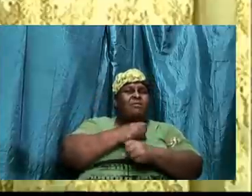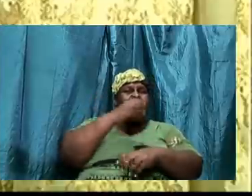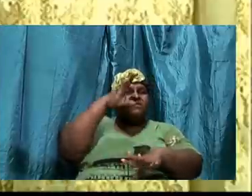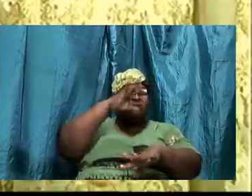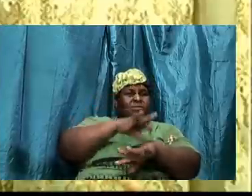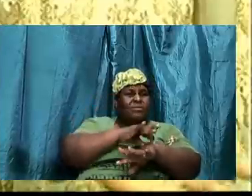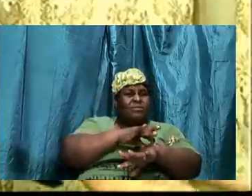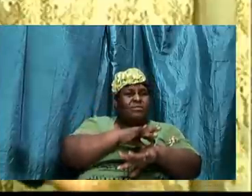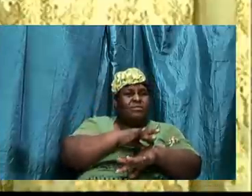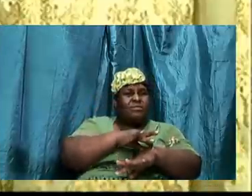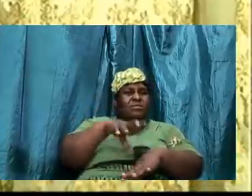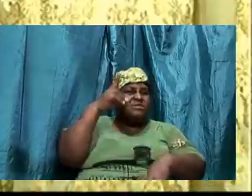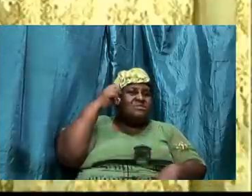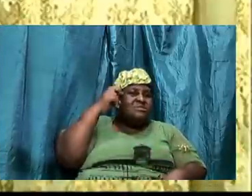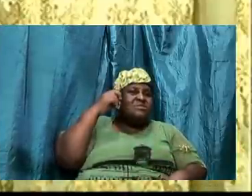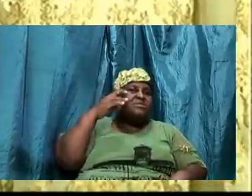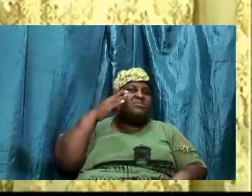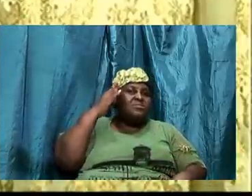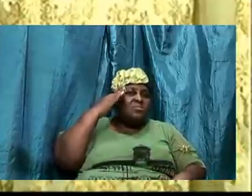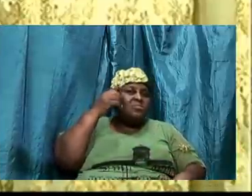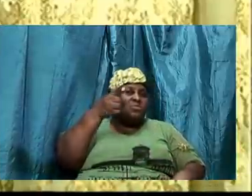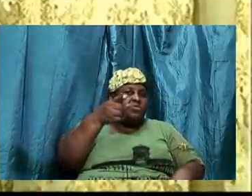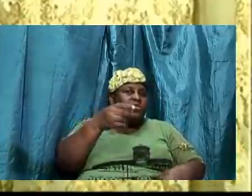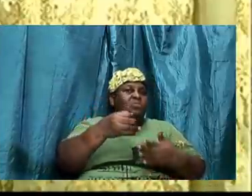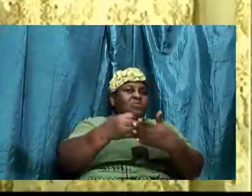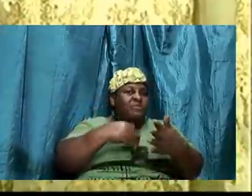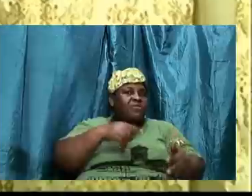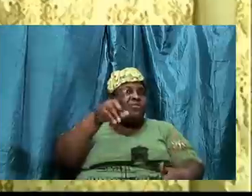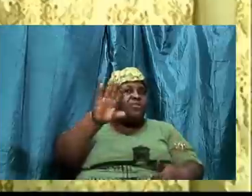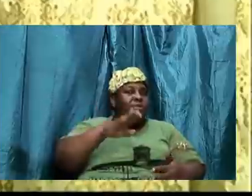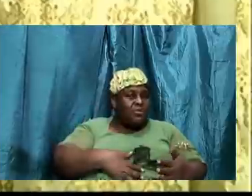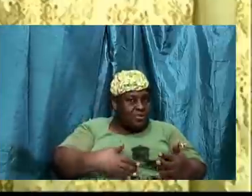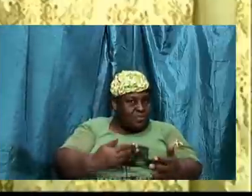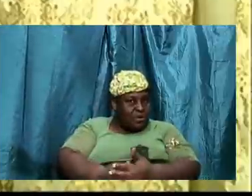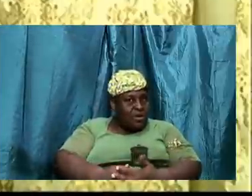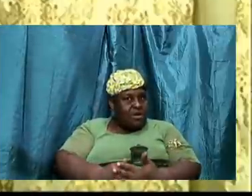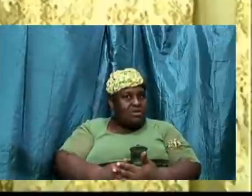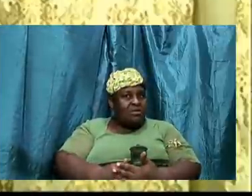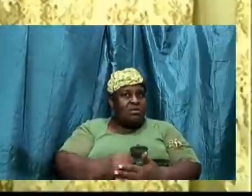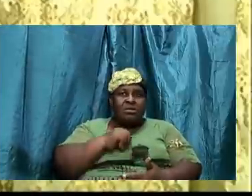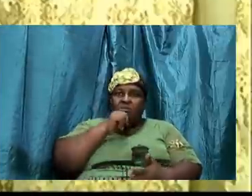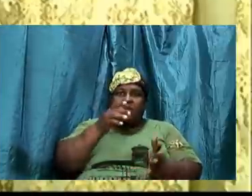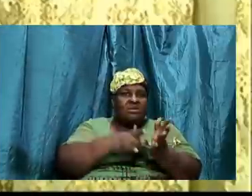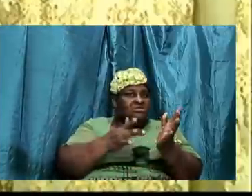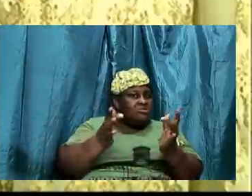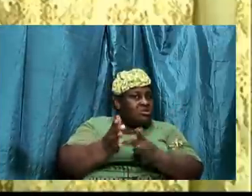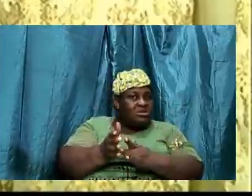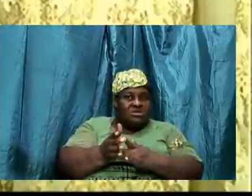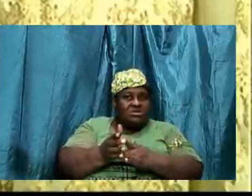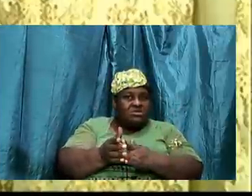But he know you from your barn. He is not Jesus Christ alone know you from your barn, you know.